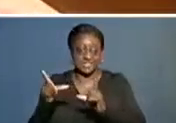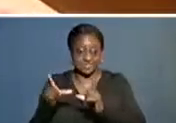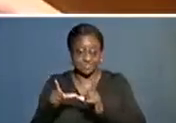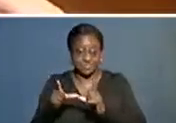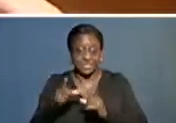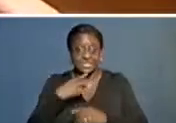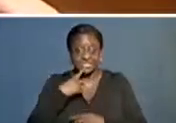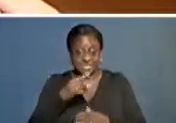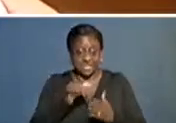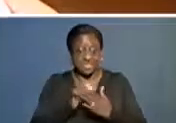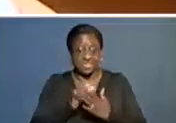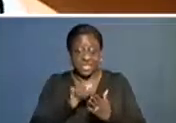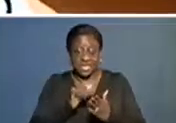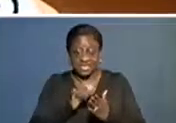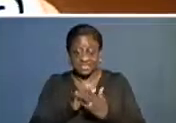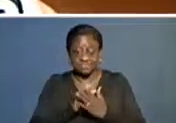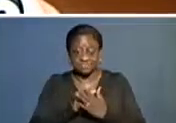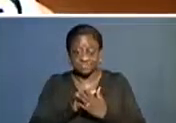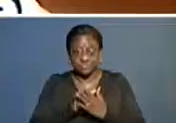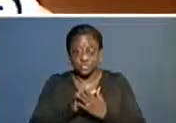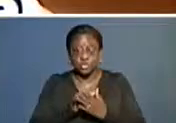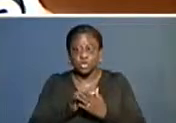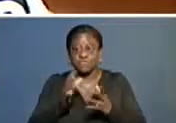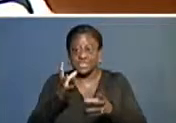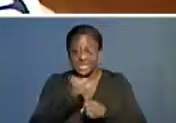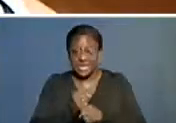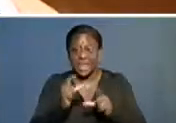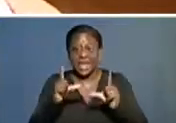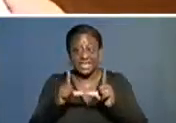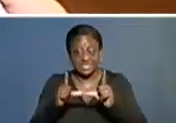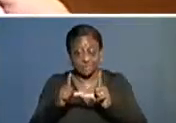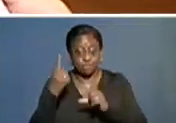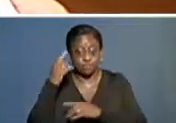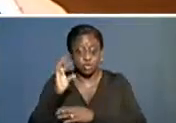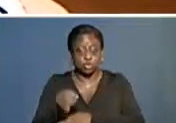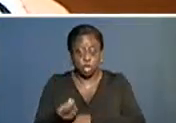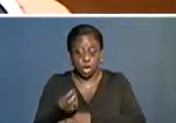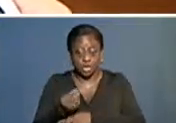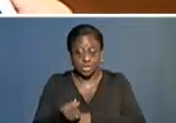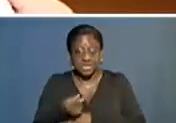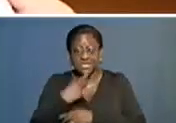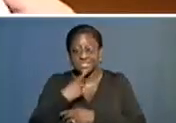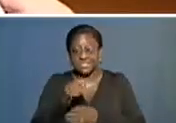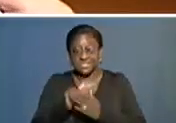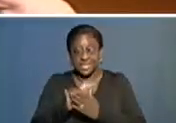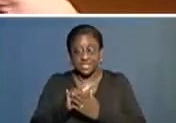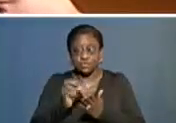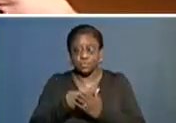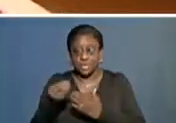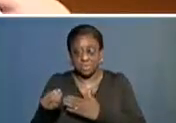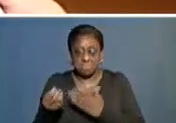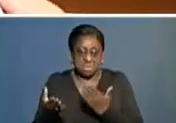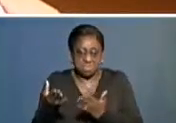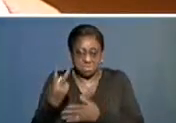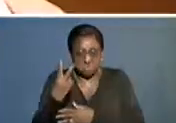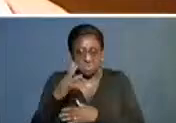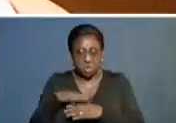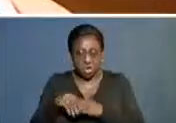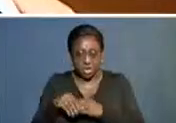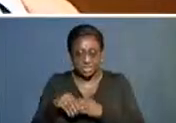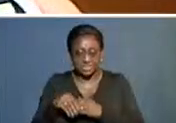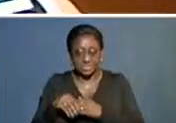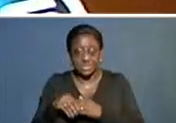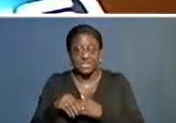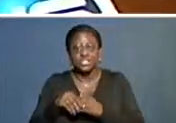is $40 for not licensing your dog, but the fee to license is very small, around $2. So, I